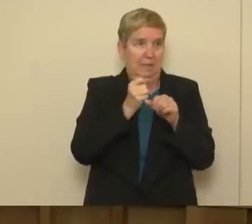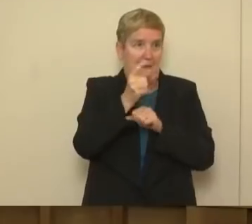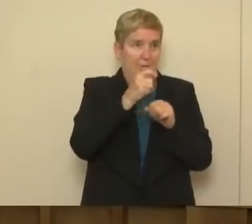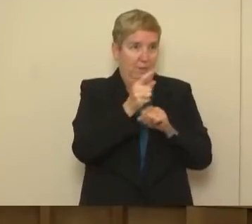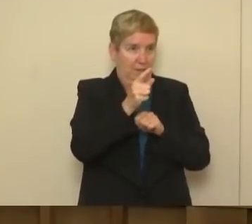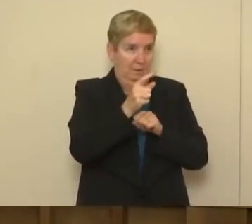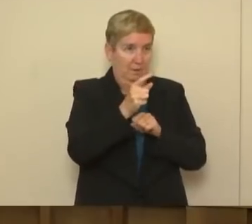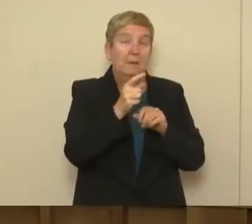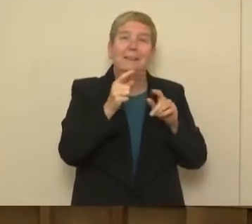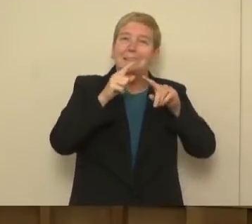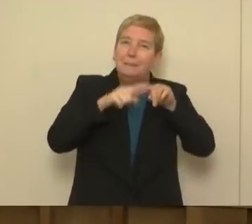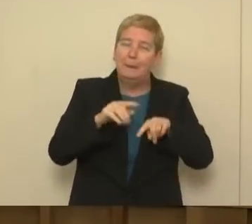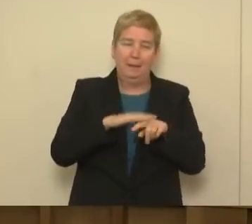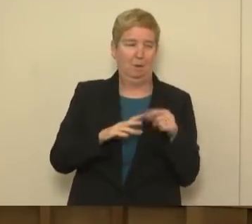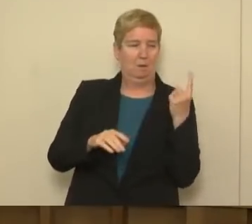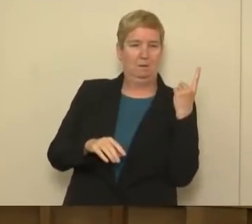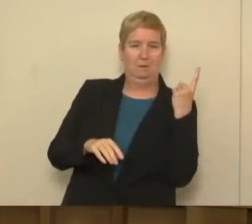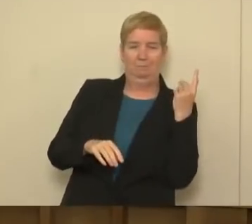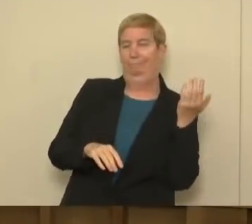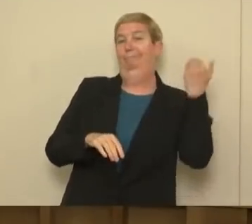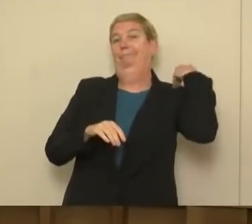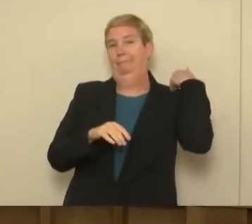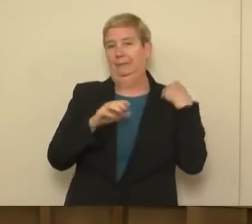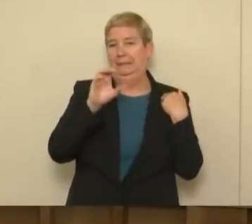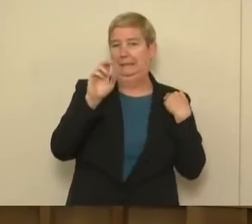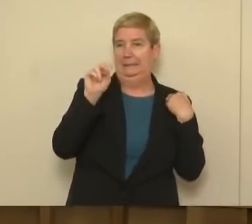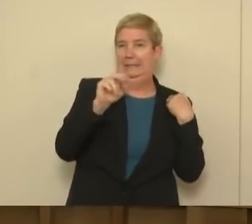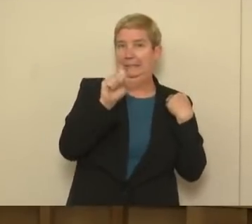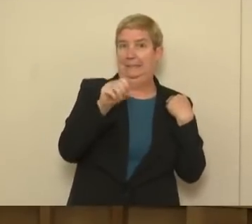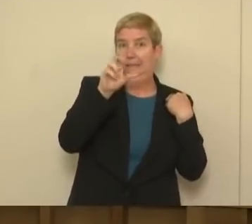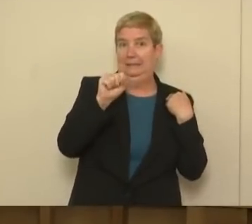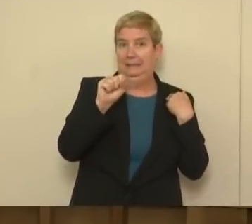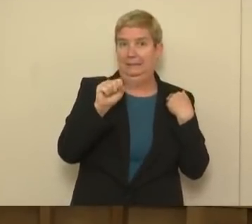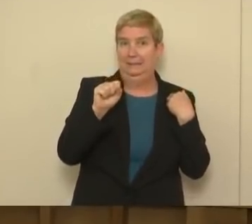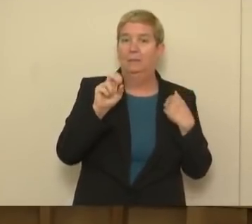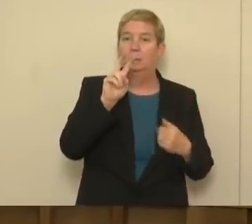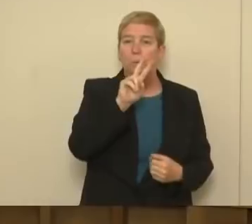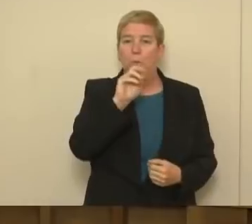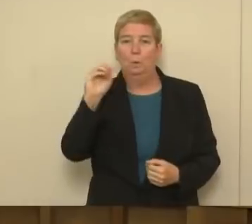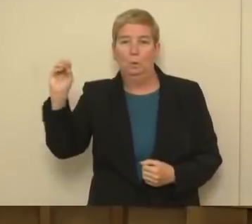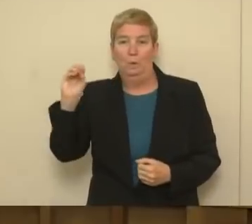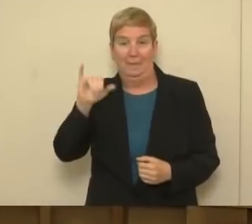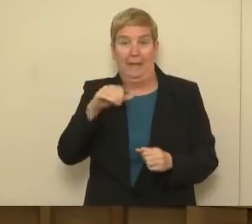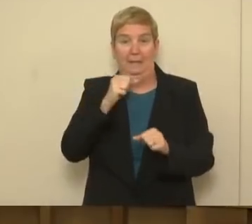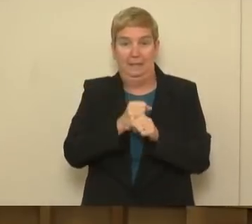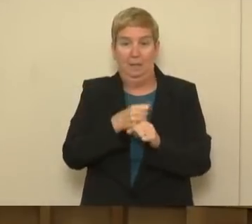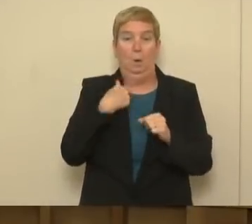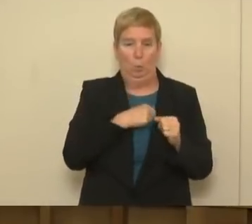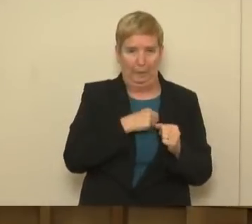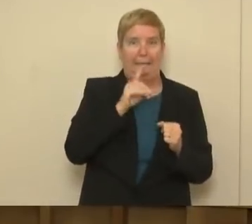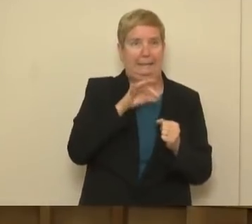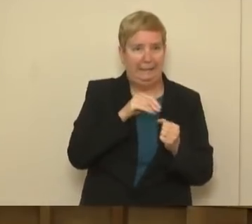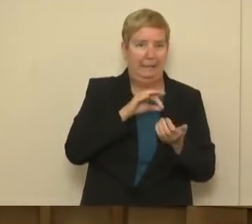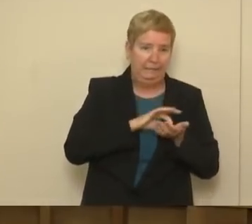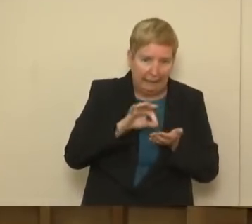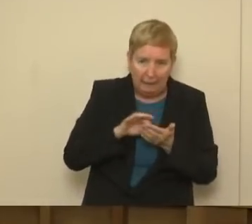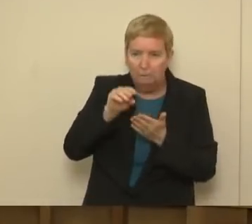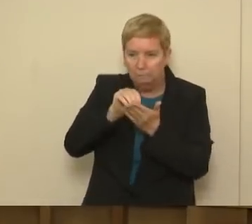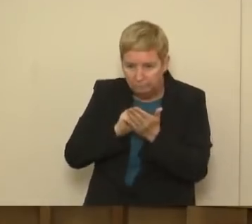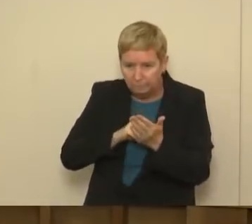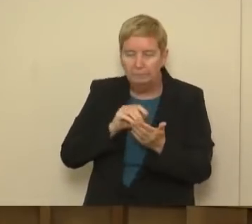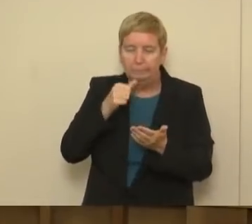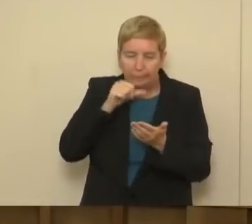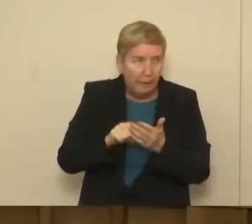on the last census, which was in 2000. We want to make sure that we are encouraging all New Mexicans to take the